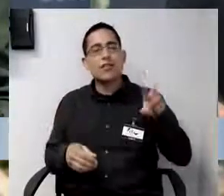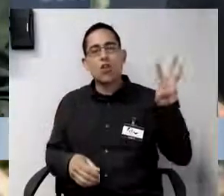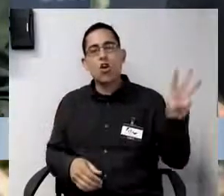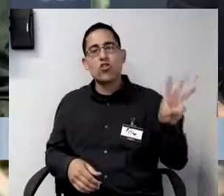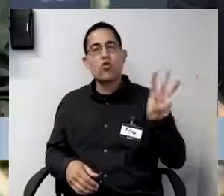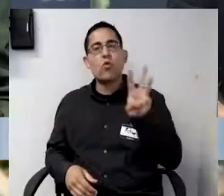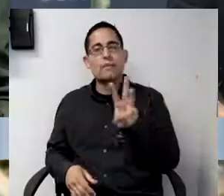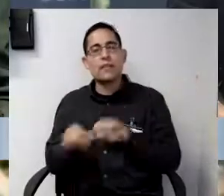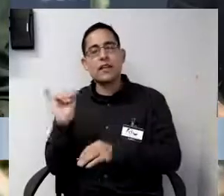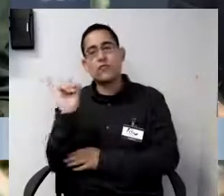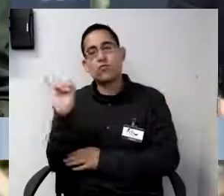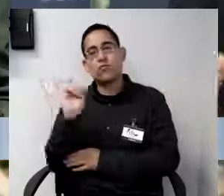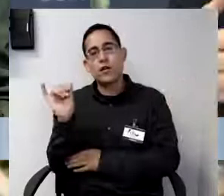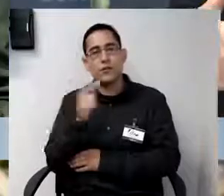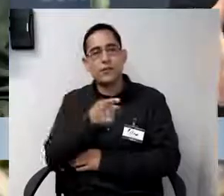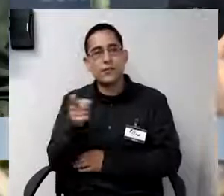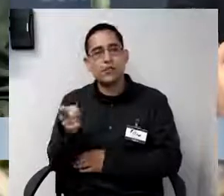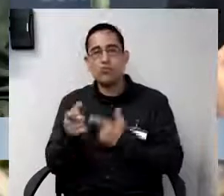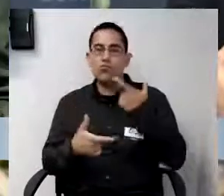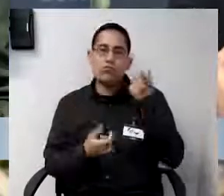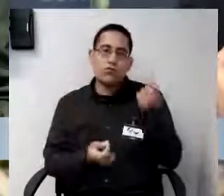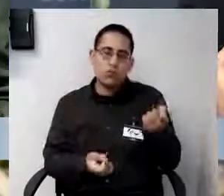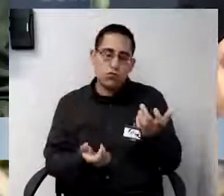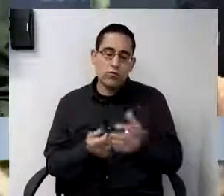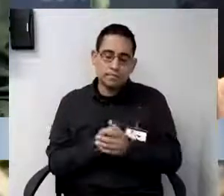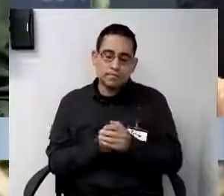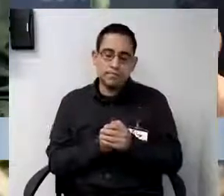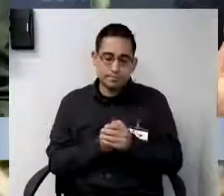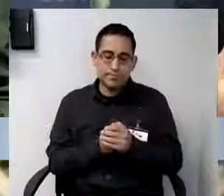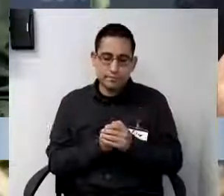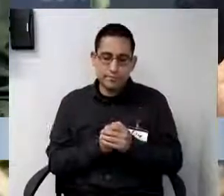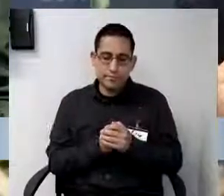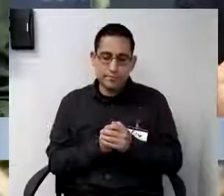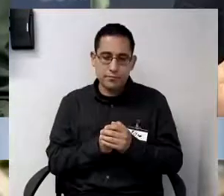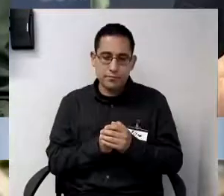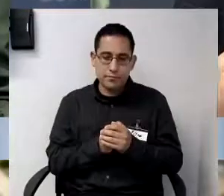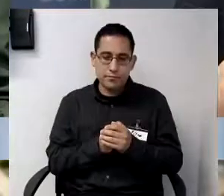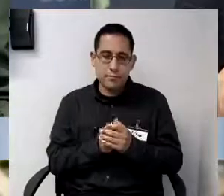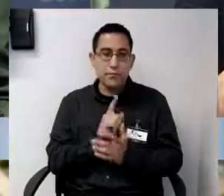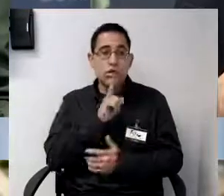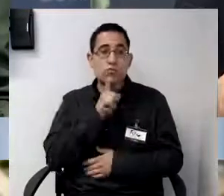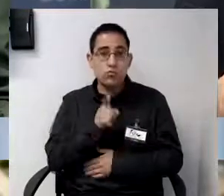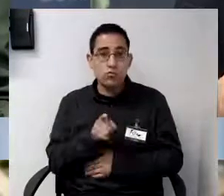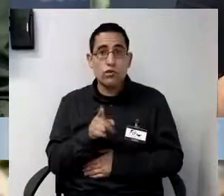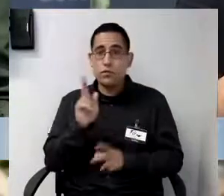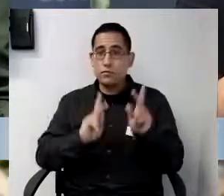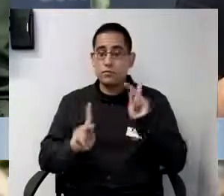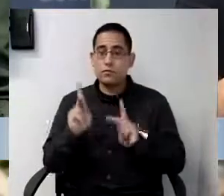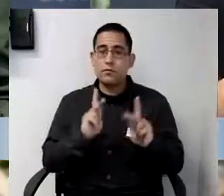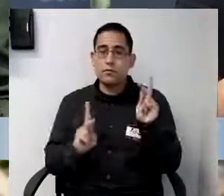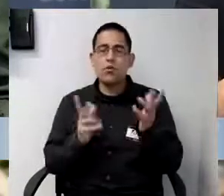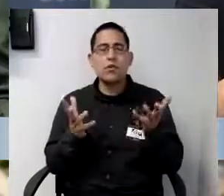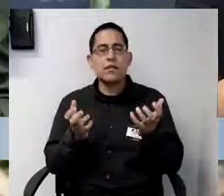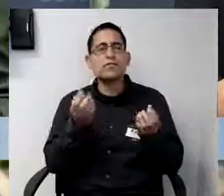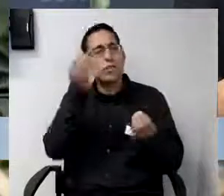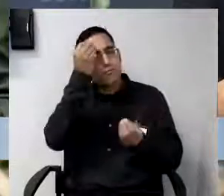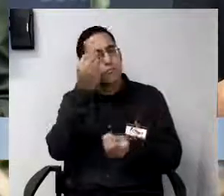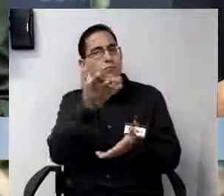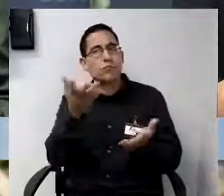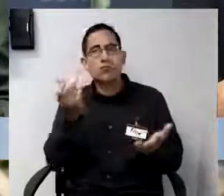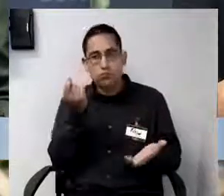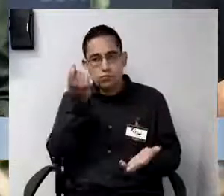So I think that's really, the thing that we want people to really understand